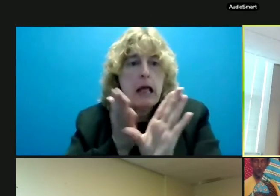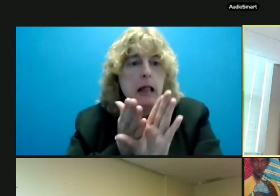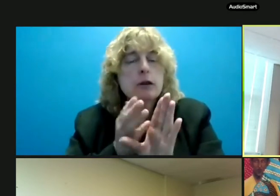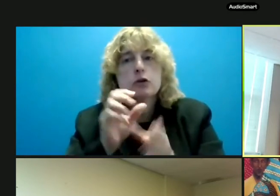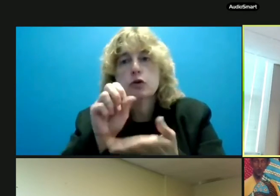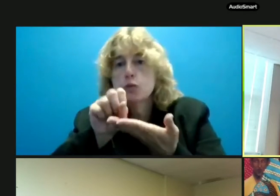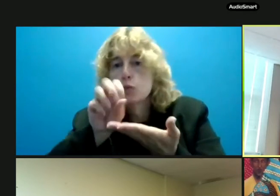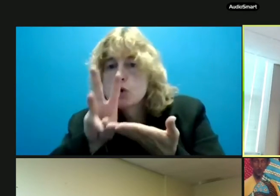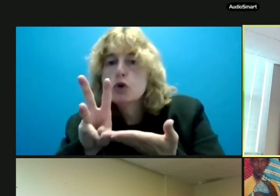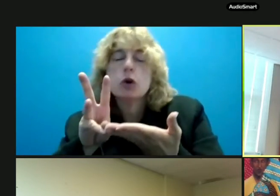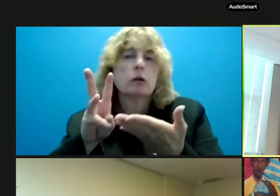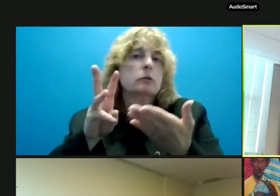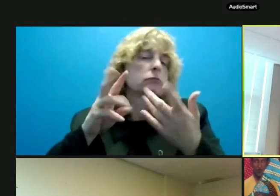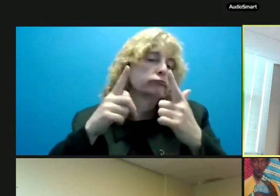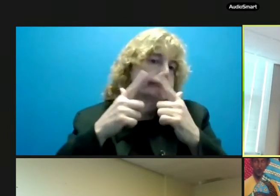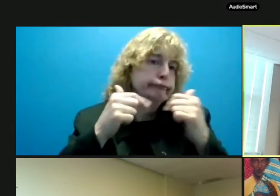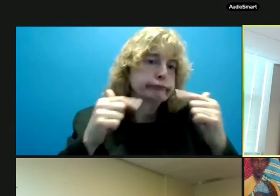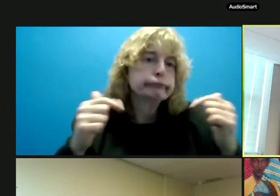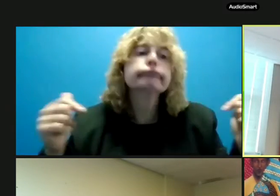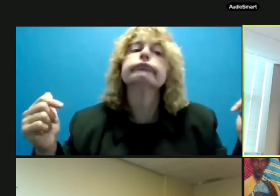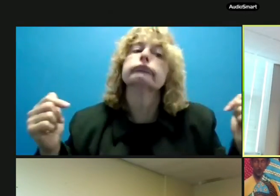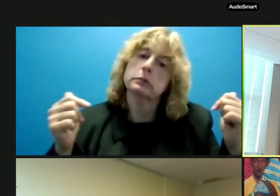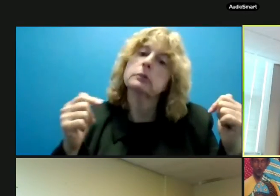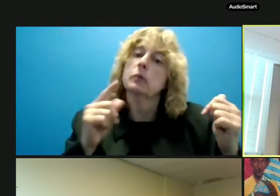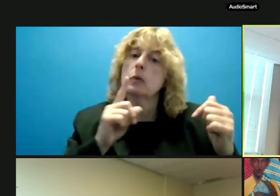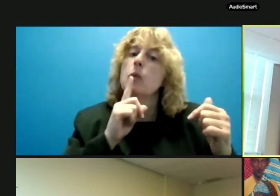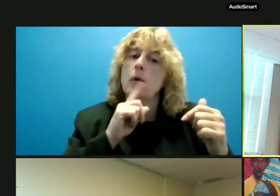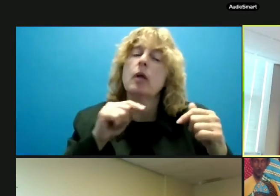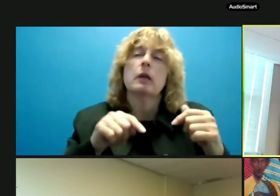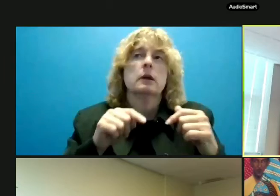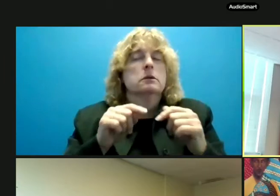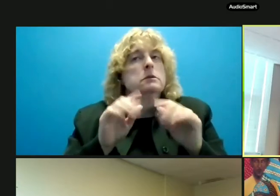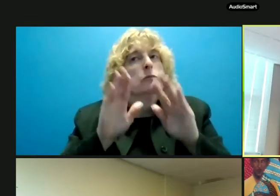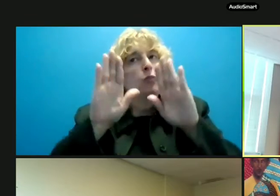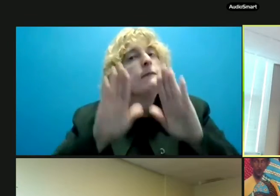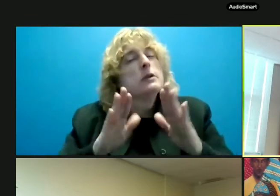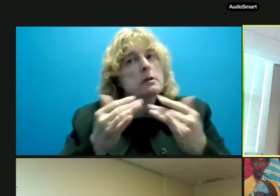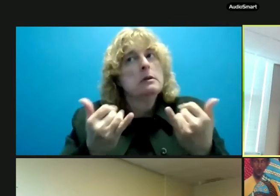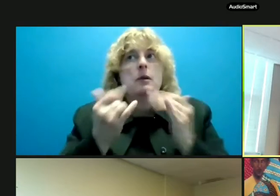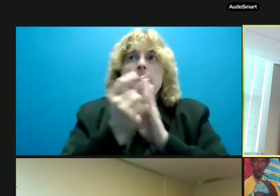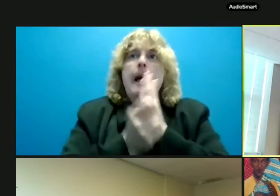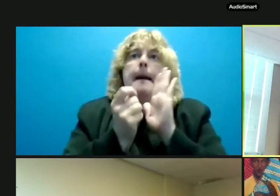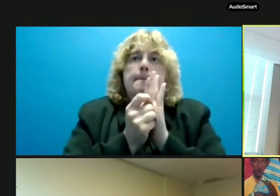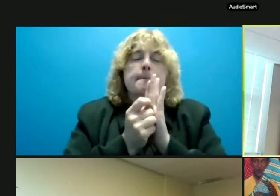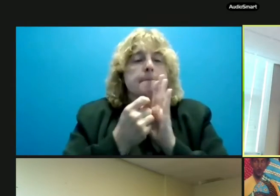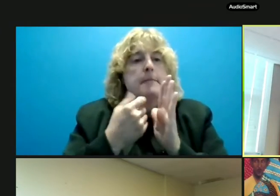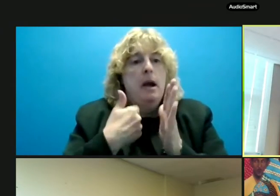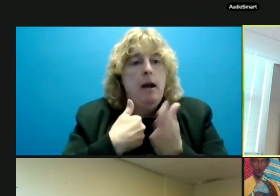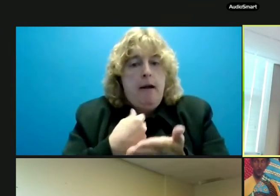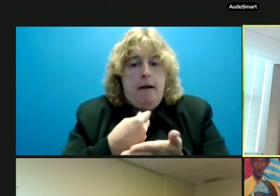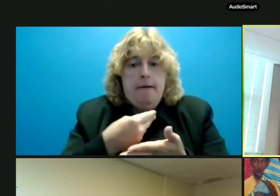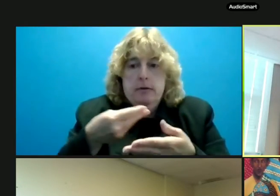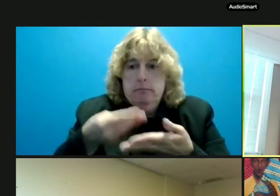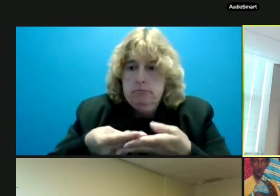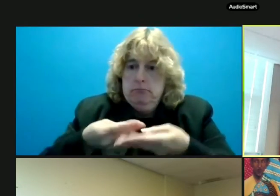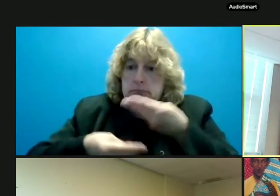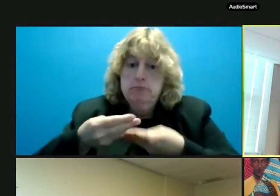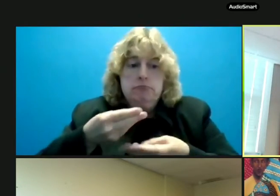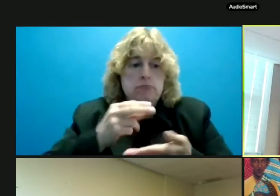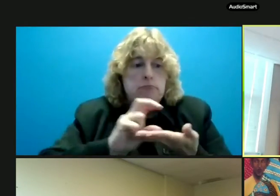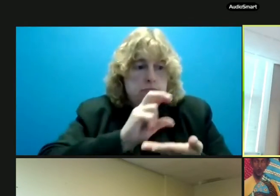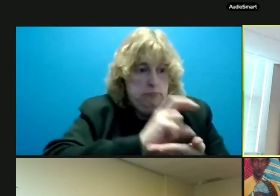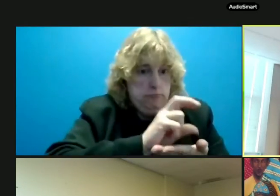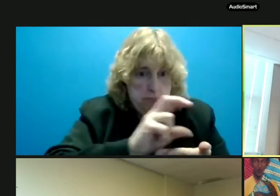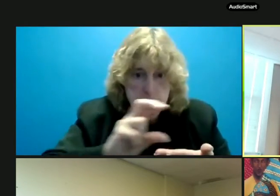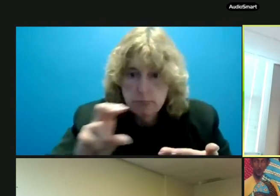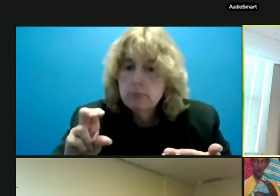support, all of those things. So this is a great time. The one thing that we also have to connect with, and I know that Randy would reiterate this as